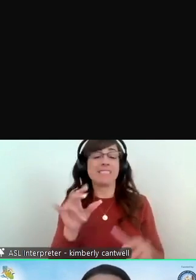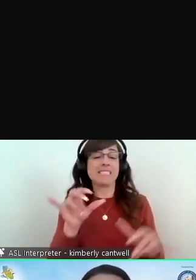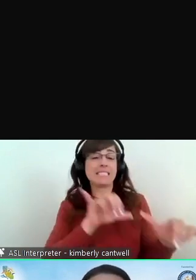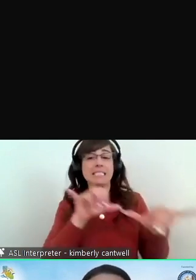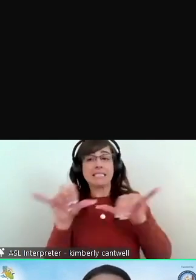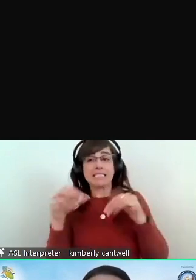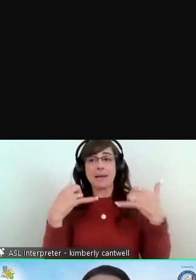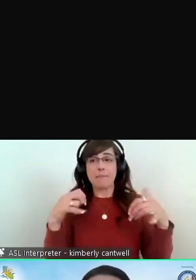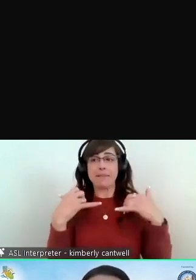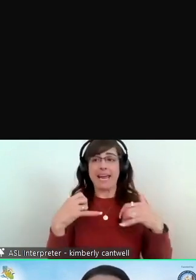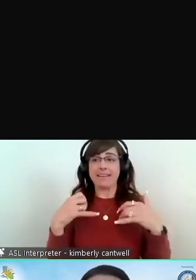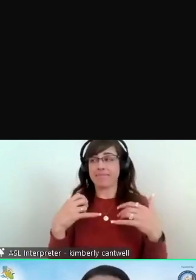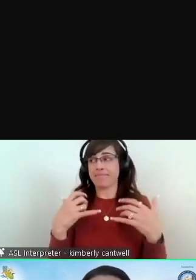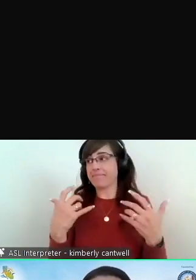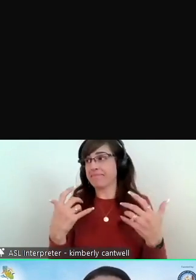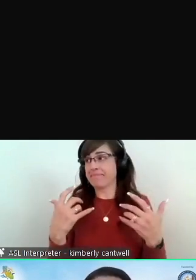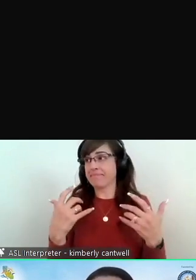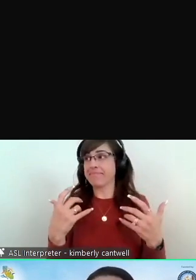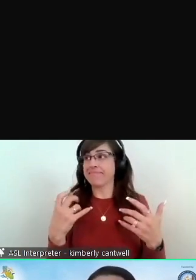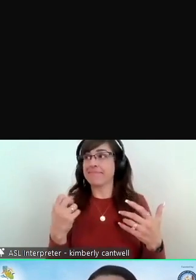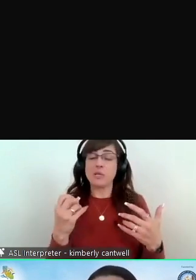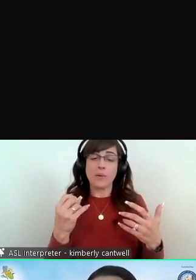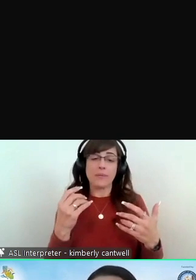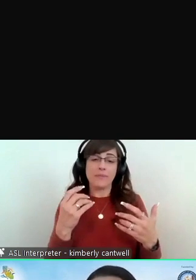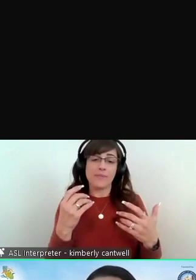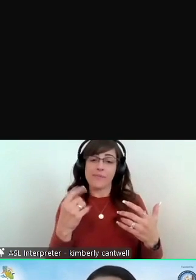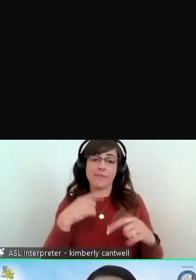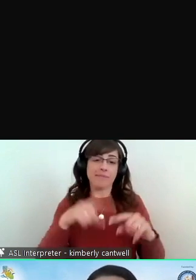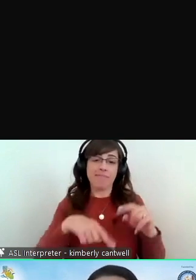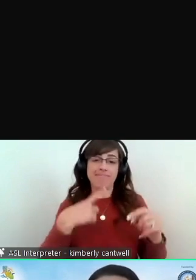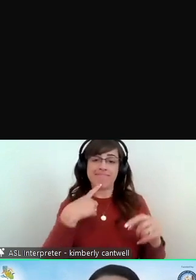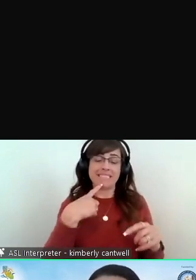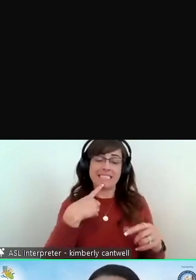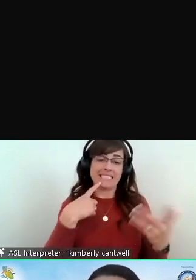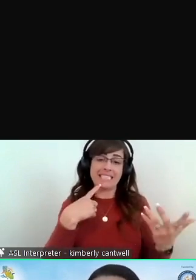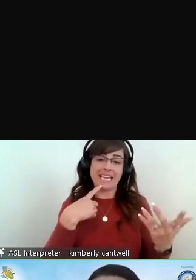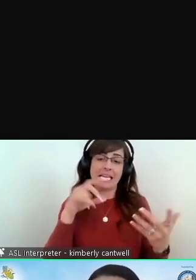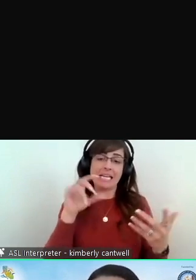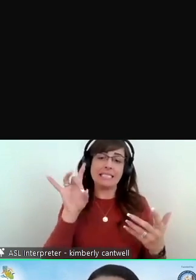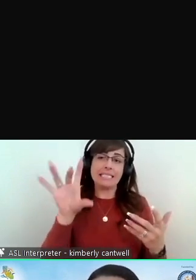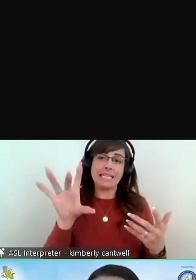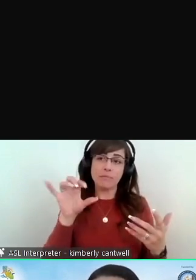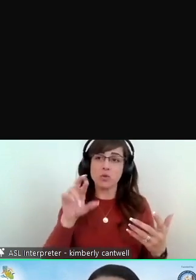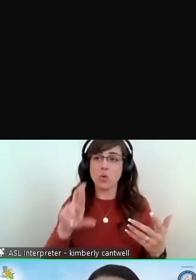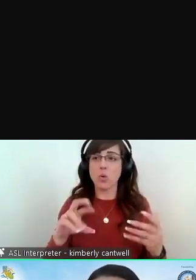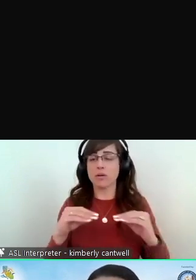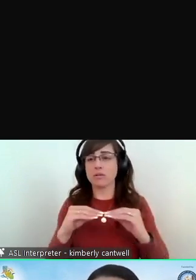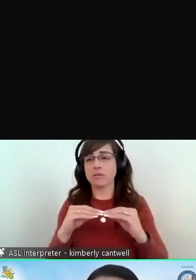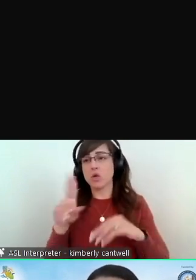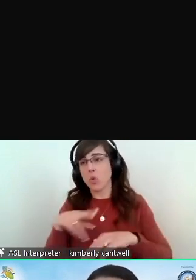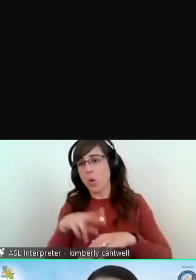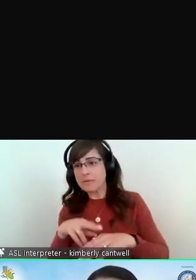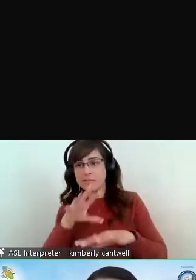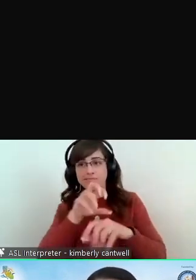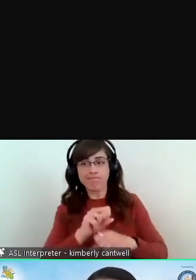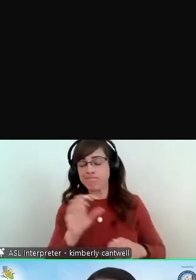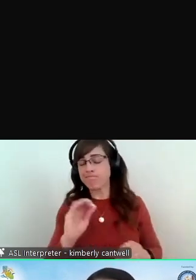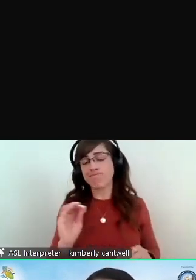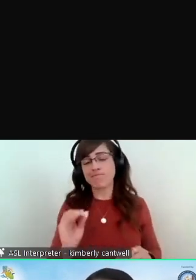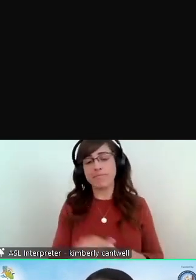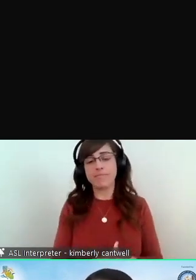same play necessarily. So no, I can't say that there's tips or norms.